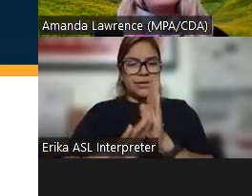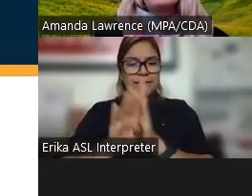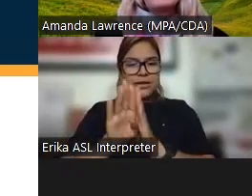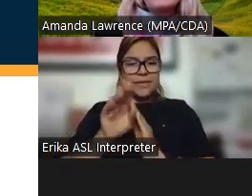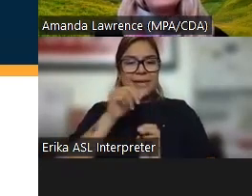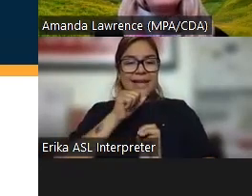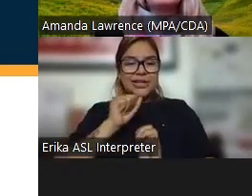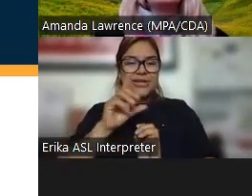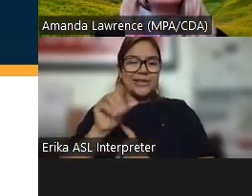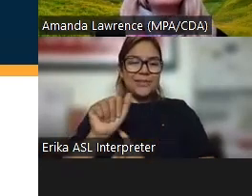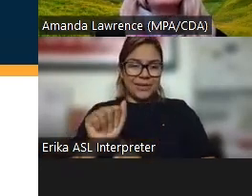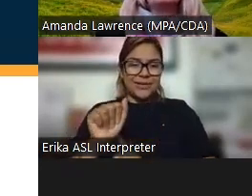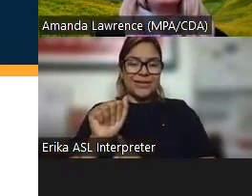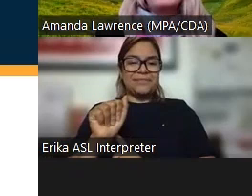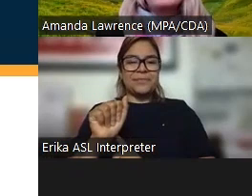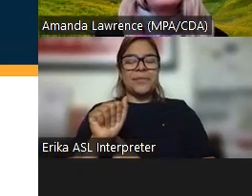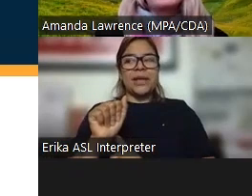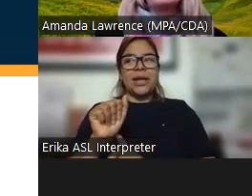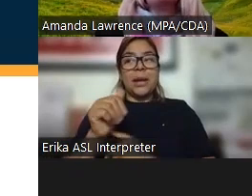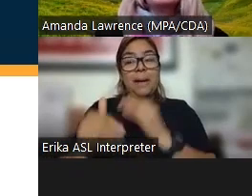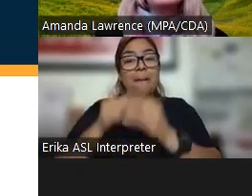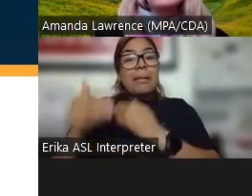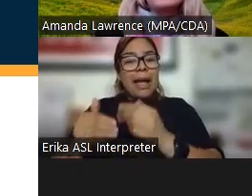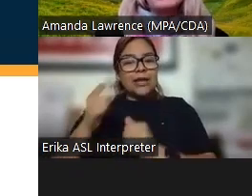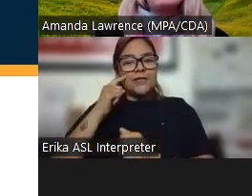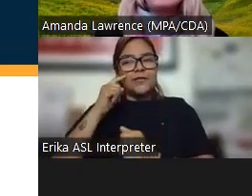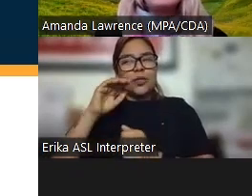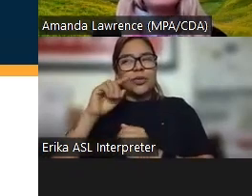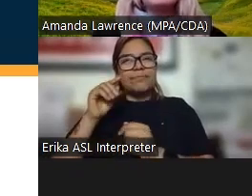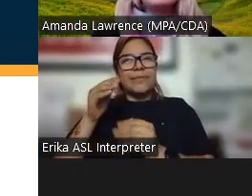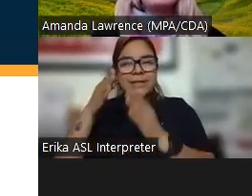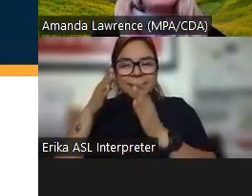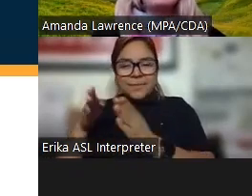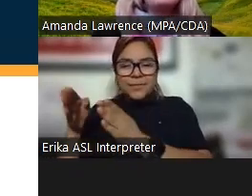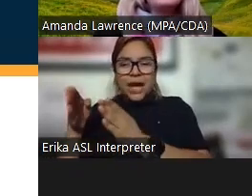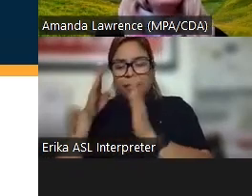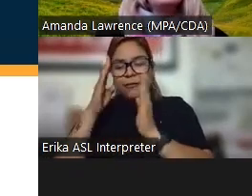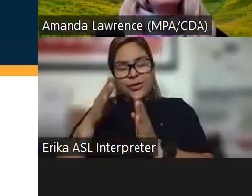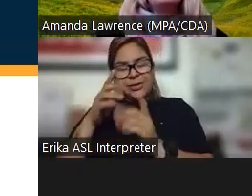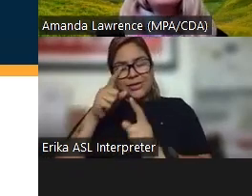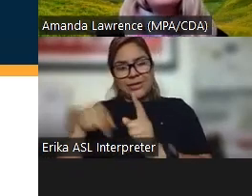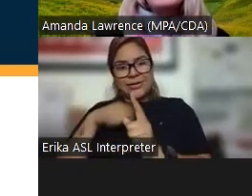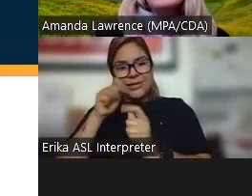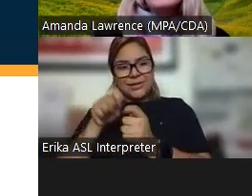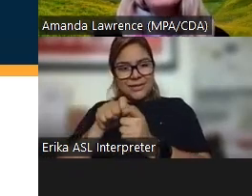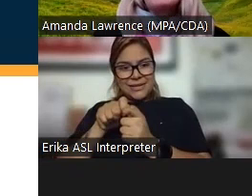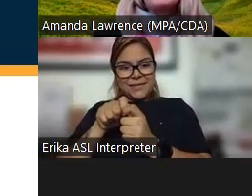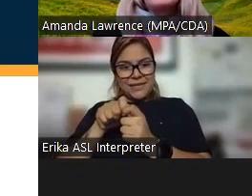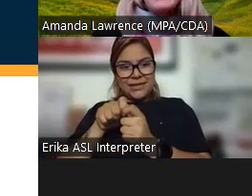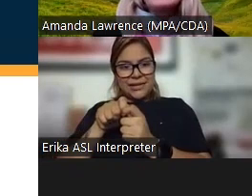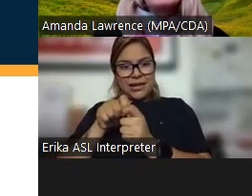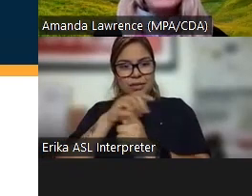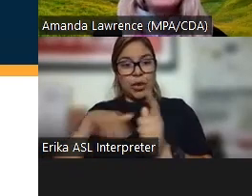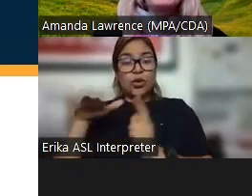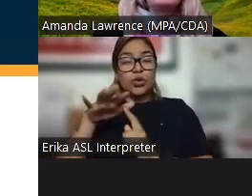action plan for their own community. So their own master plan or multi-sector plan for aging and disability. We call it the Local Aging and